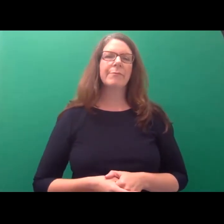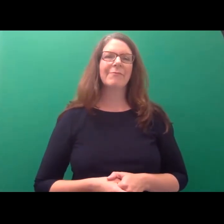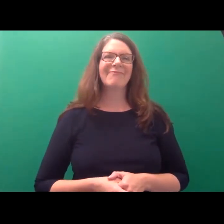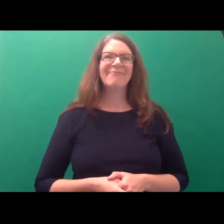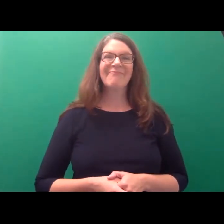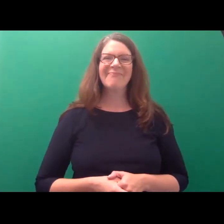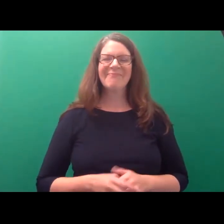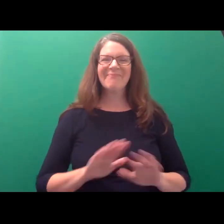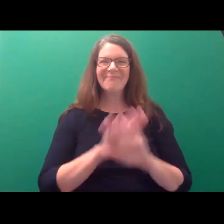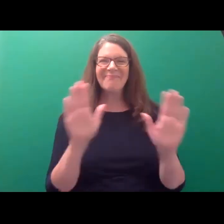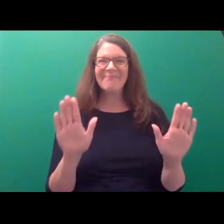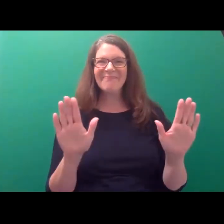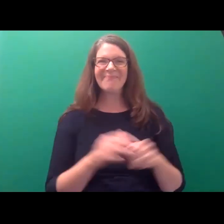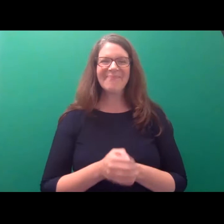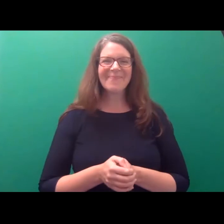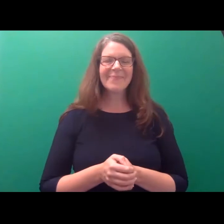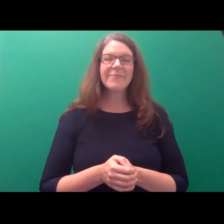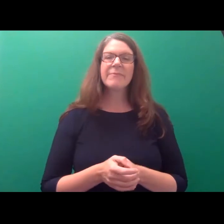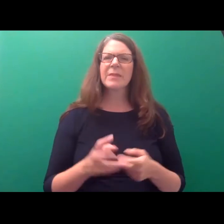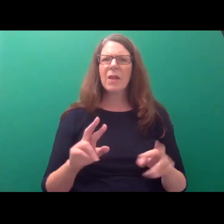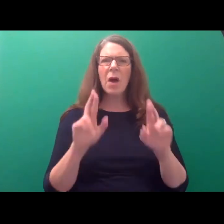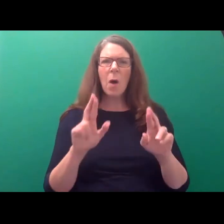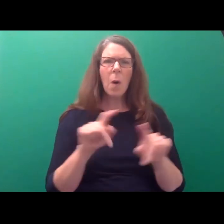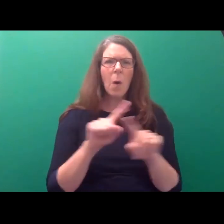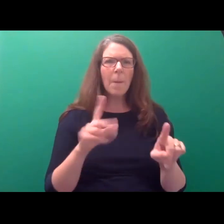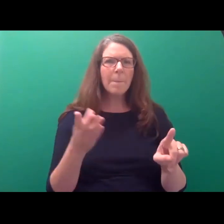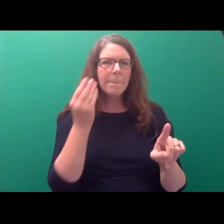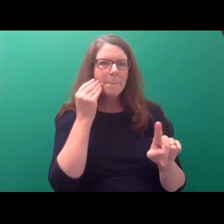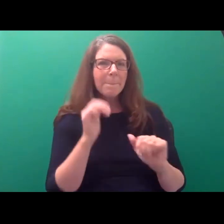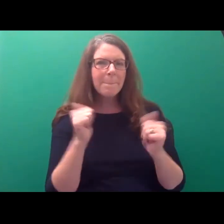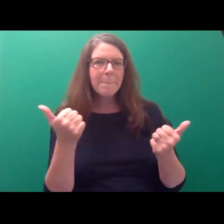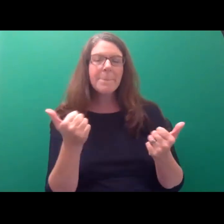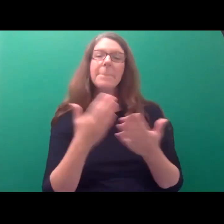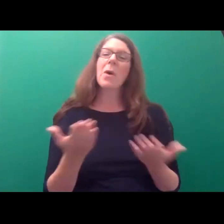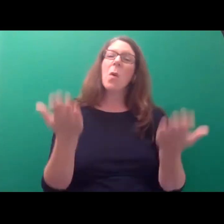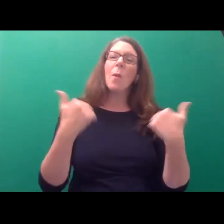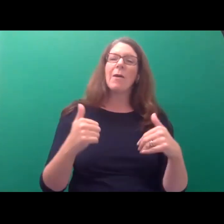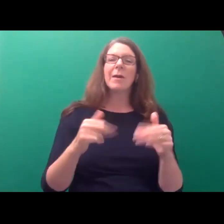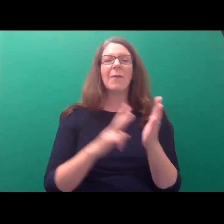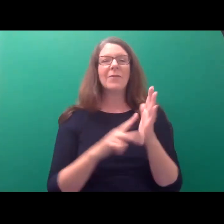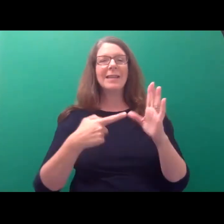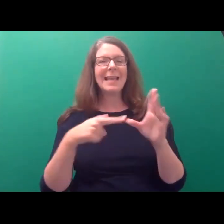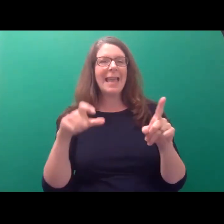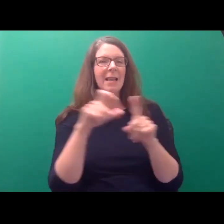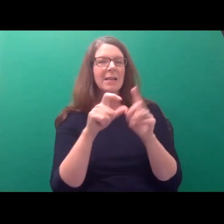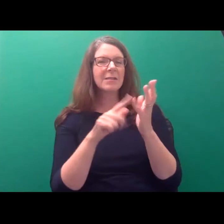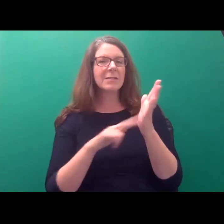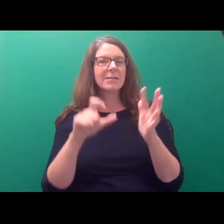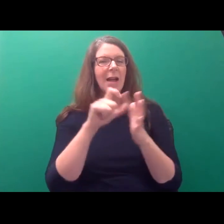Hi, everyone. Hopefully you can hear me. Welcome to V&A Dundee. My name is Nicole Keane and I'm the creative programmer